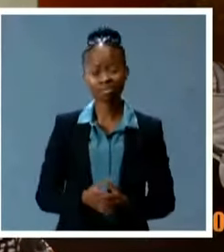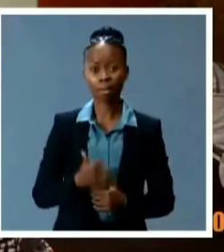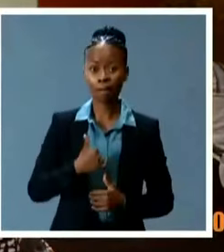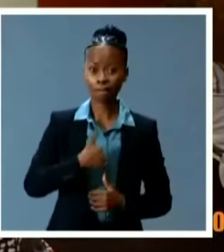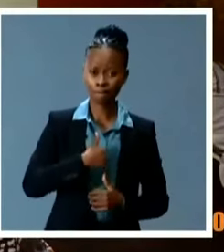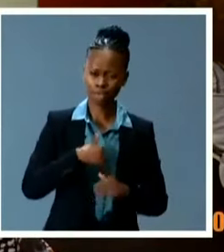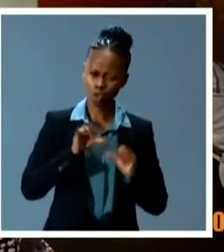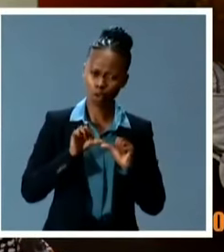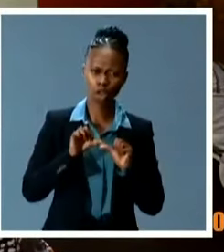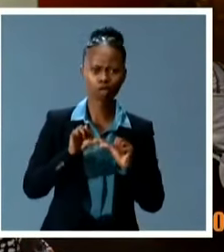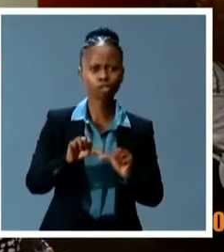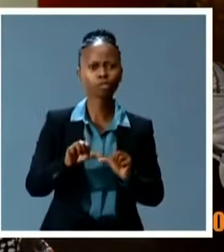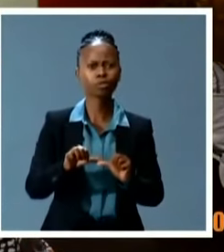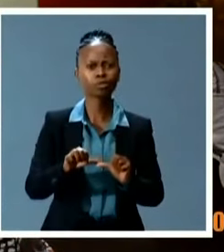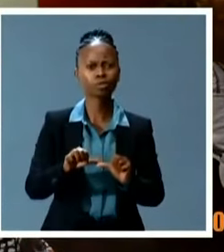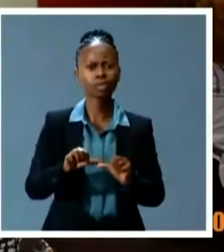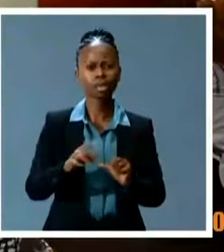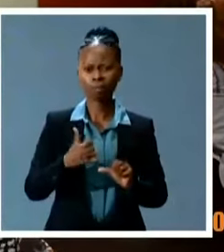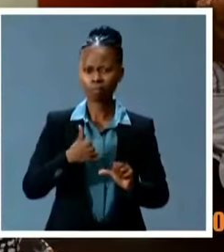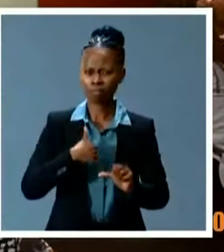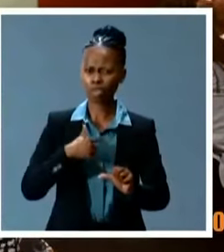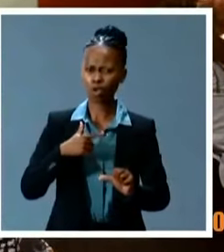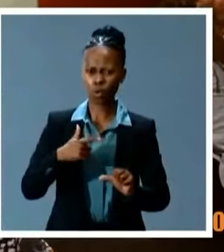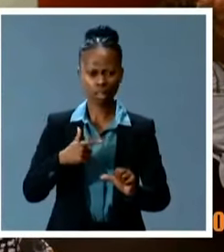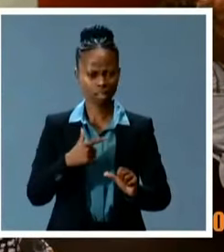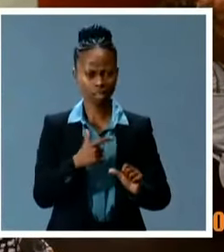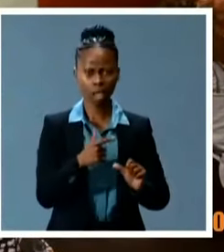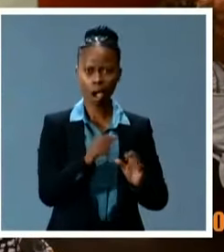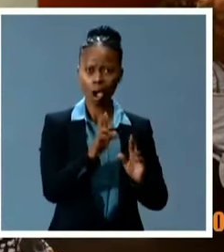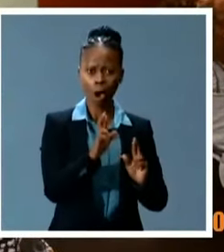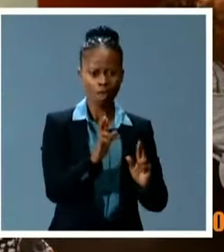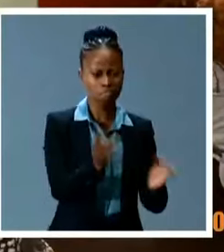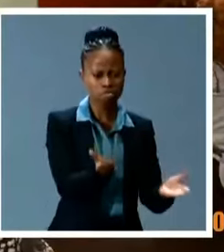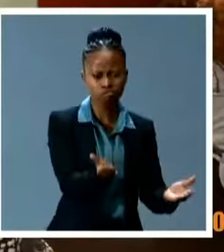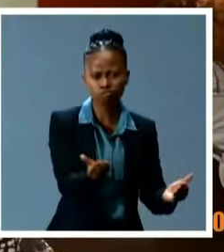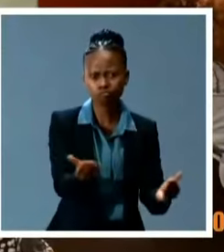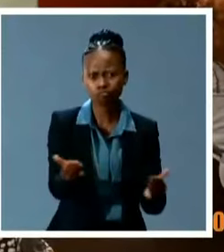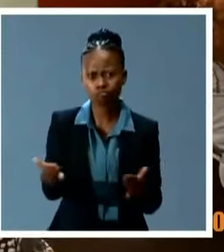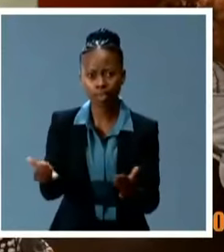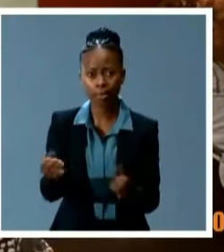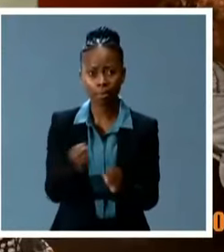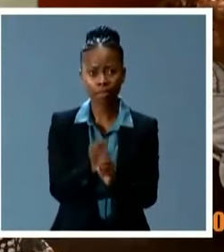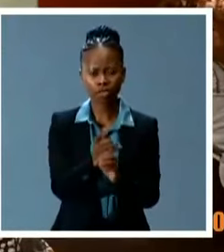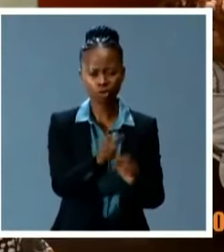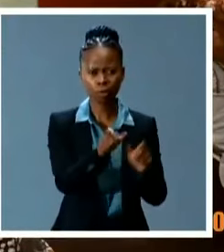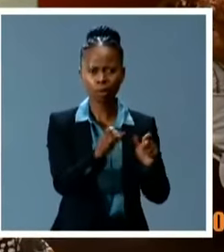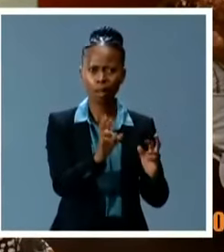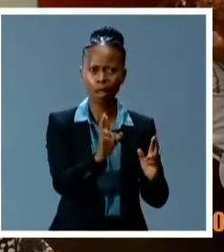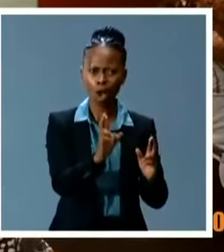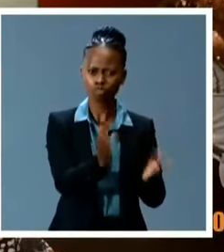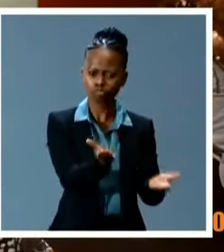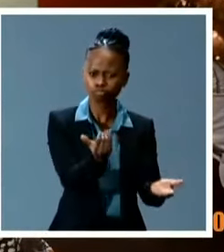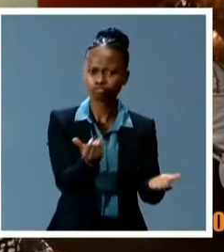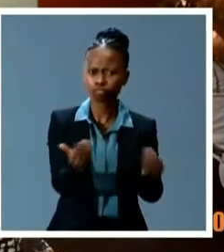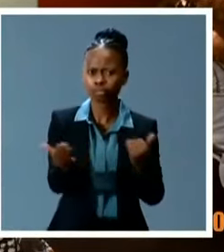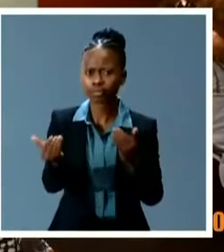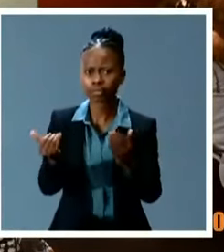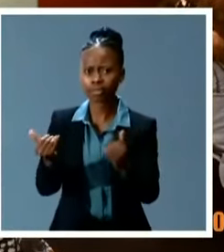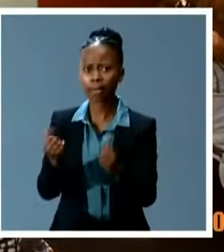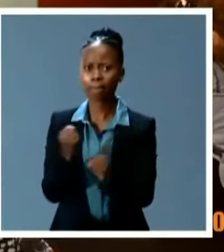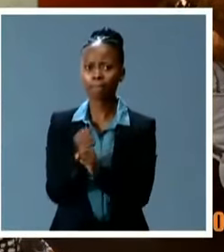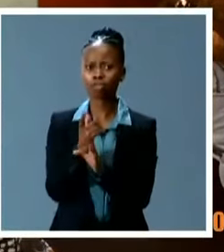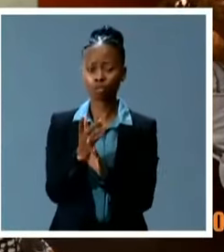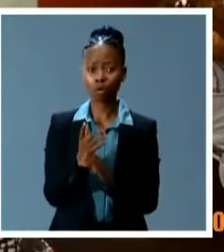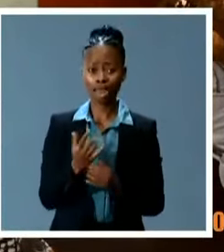Continue to entertain the hope that there has emerged a cadre of leaders in